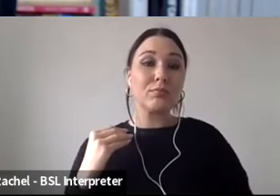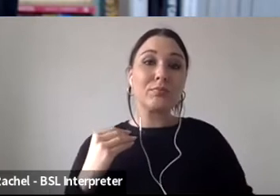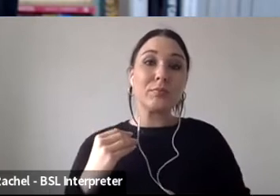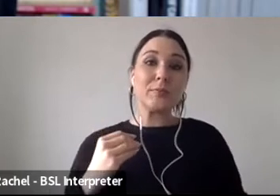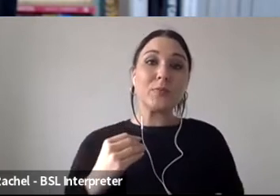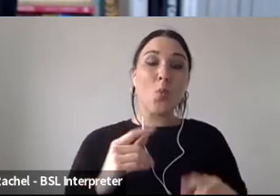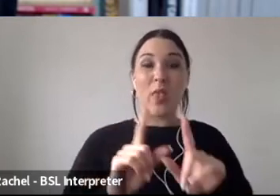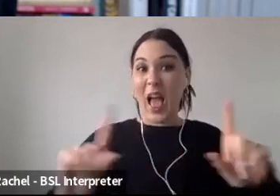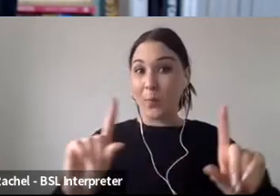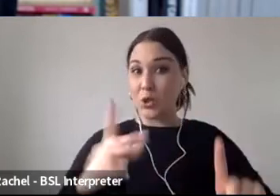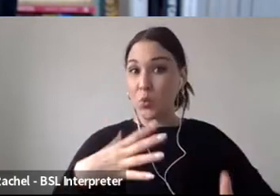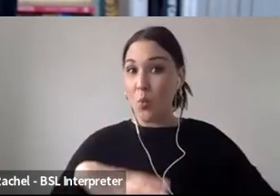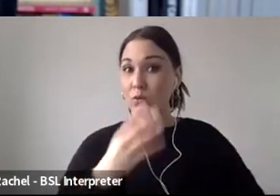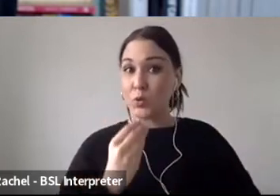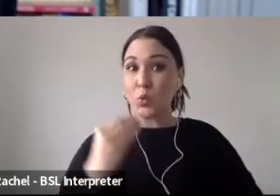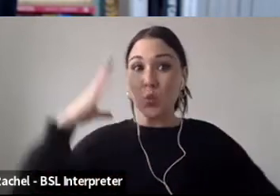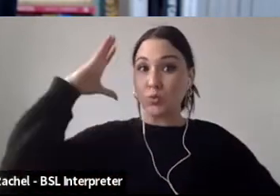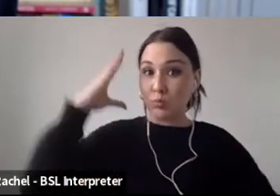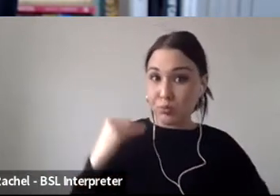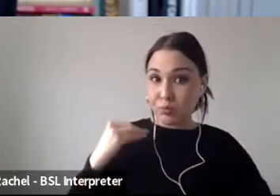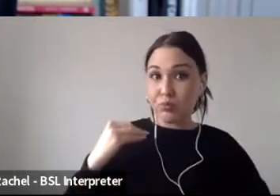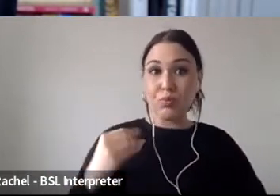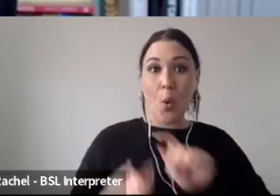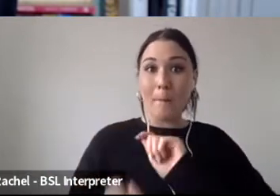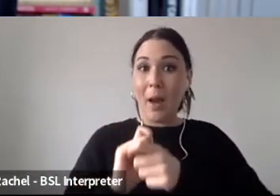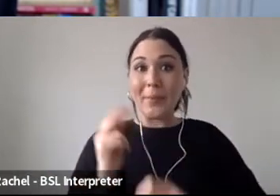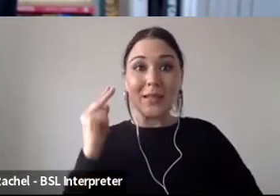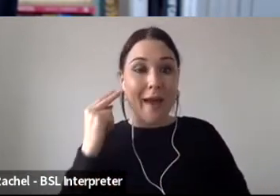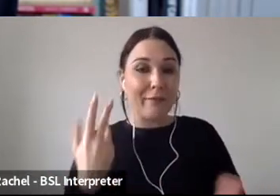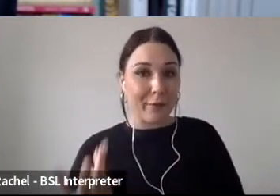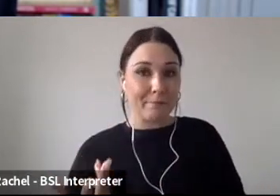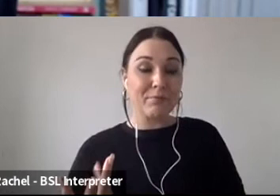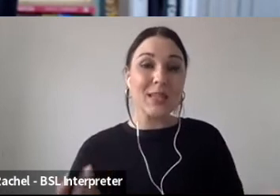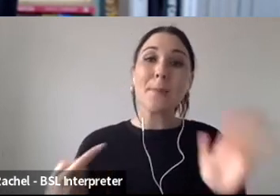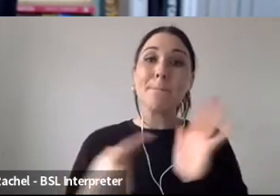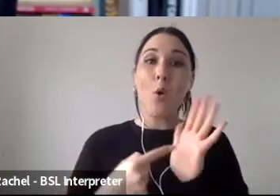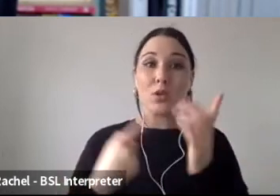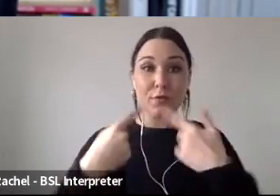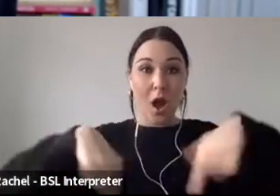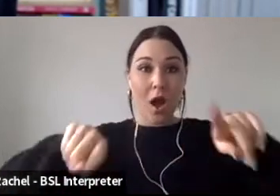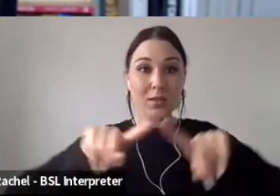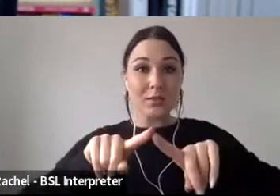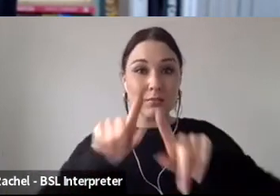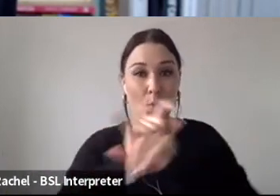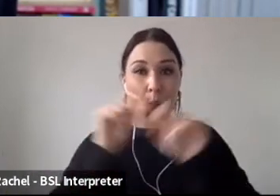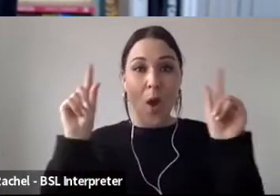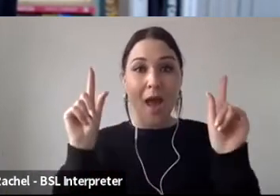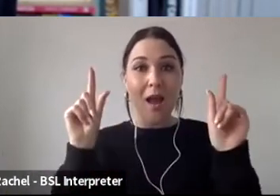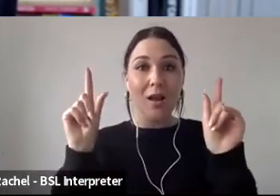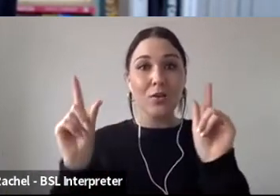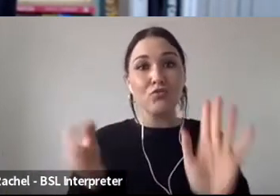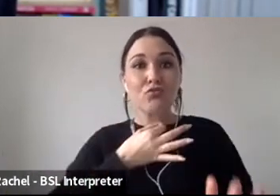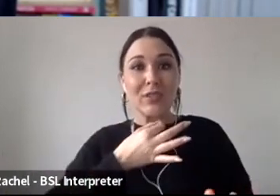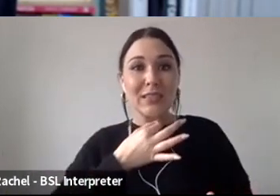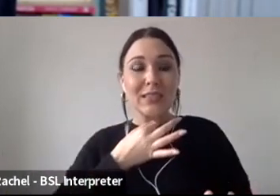use. So it is important, I think, for us to be aware of the risk of isolation